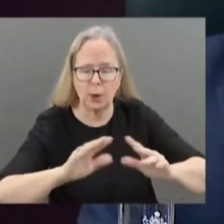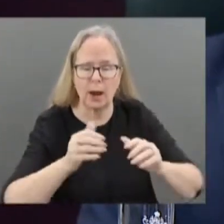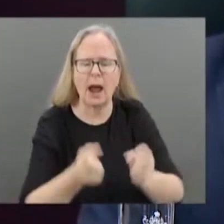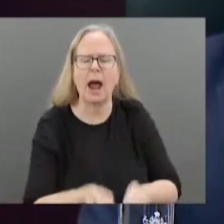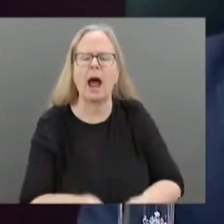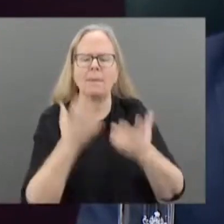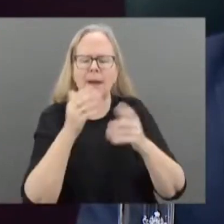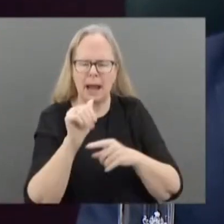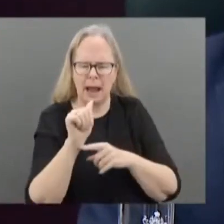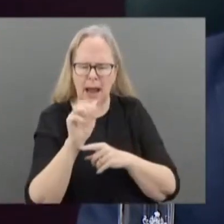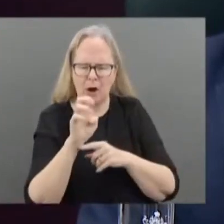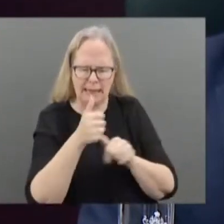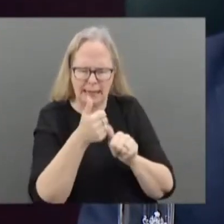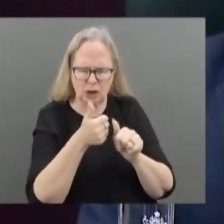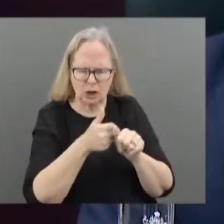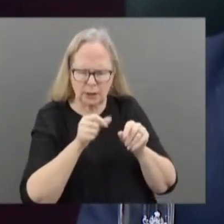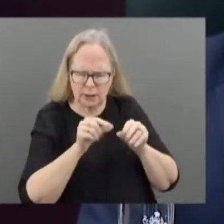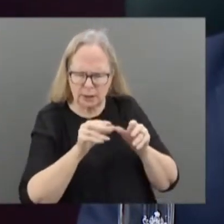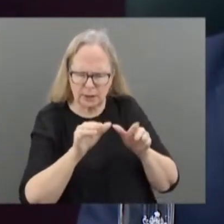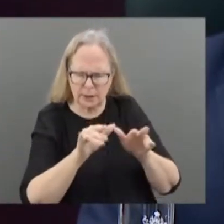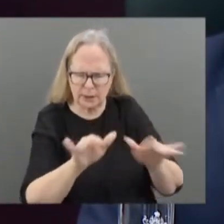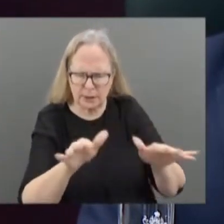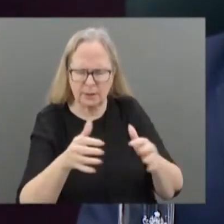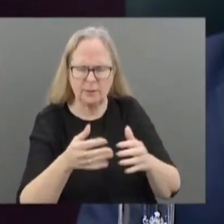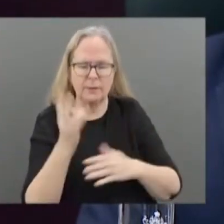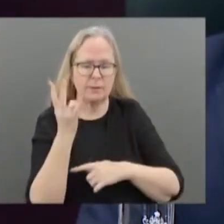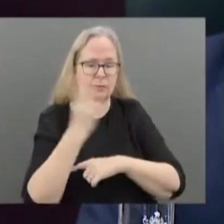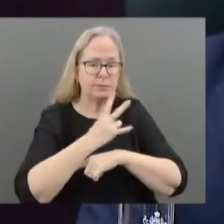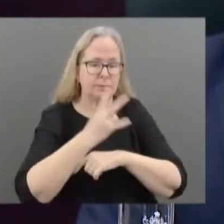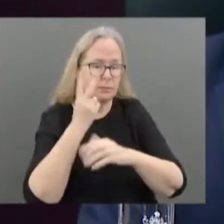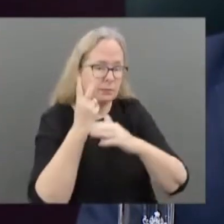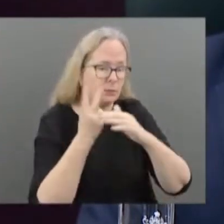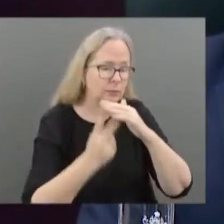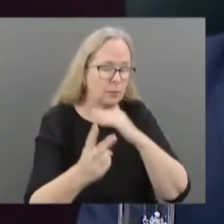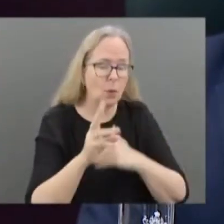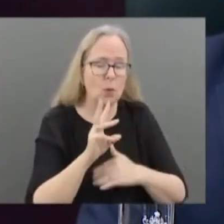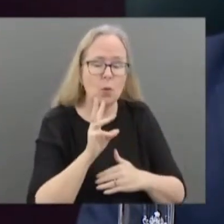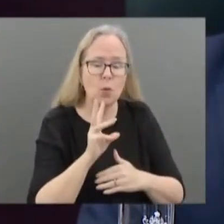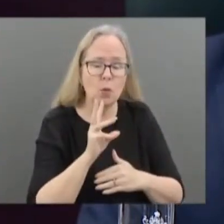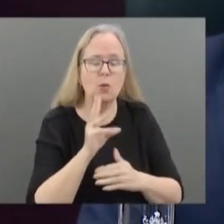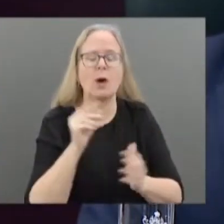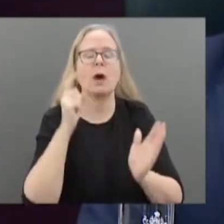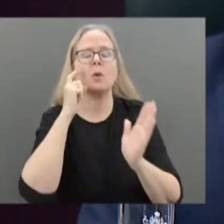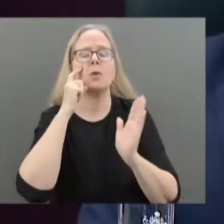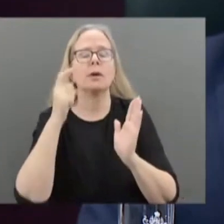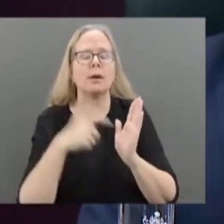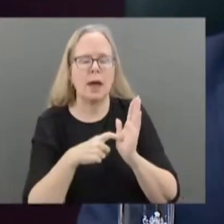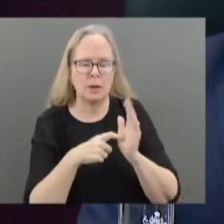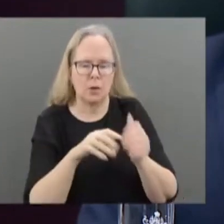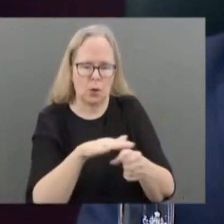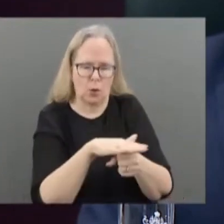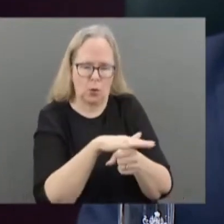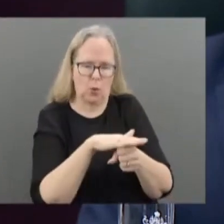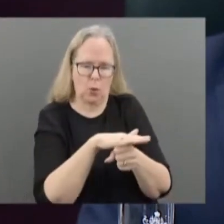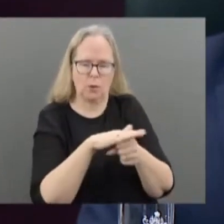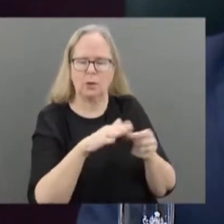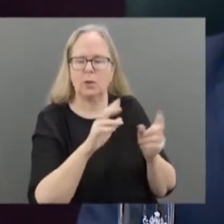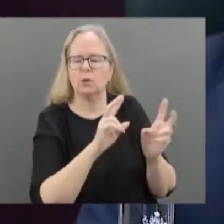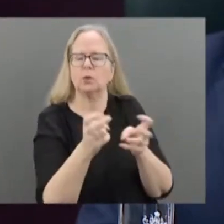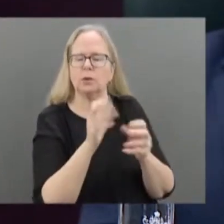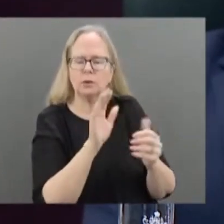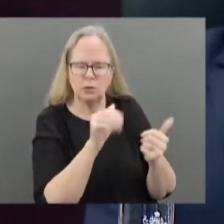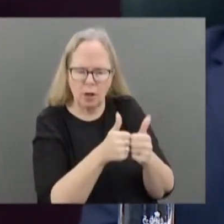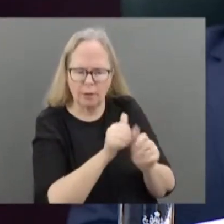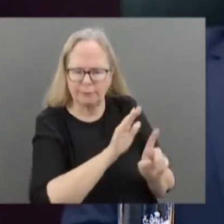forecasts, water demand. And then, of course, Mr. Speaker, we recognize that there are local challenges or issues that might differ from community to community and